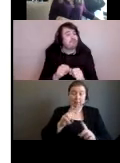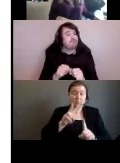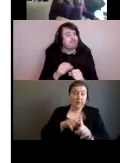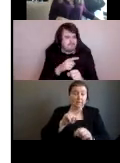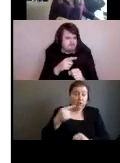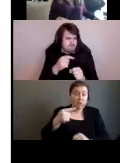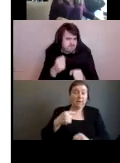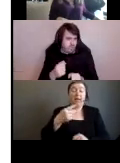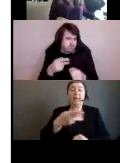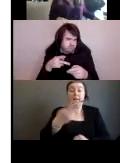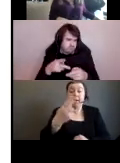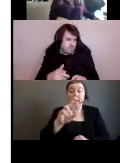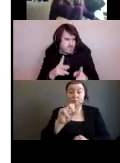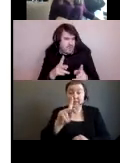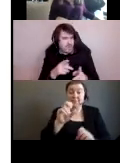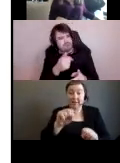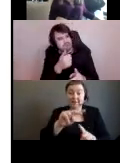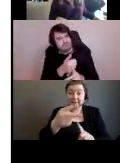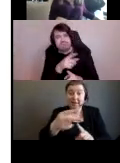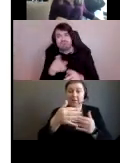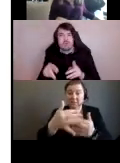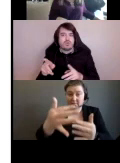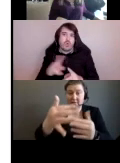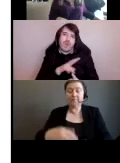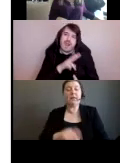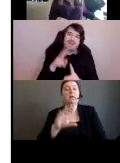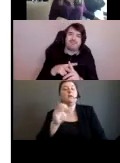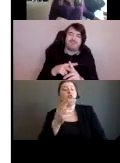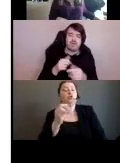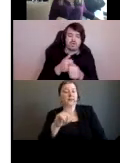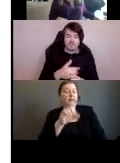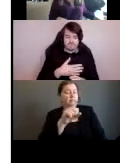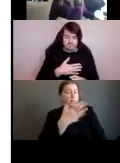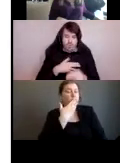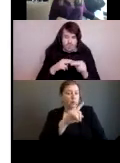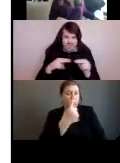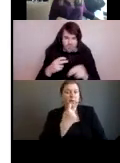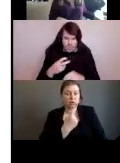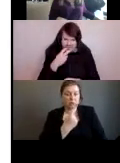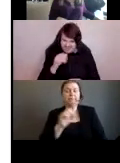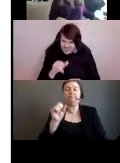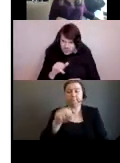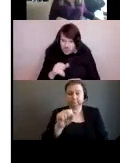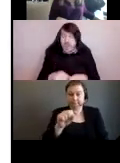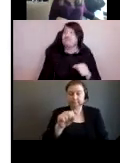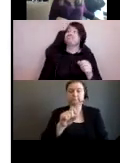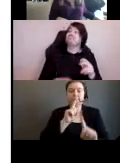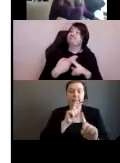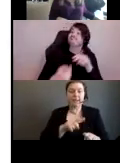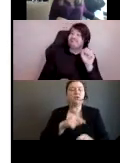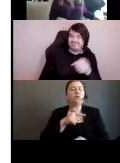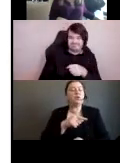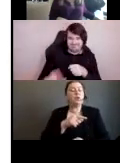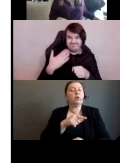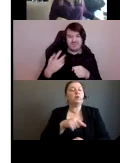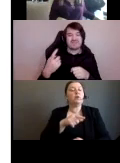etc. Yes, great question, and it will be. So you'll be asked to provide information at the